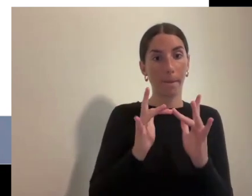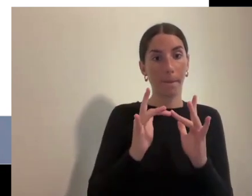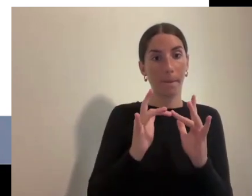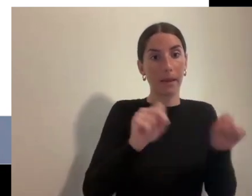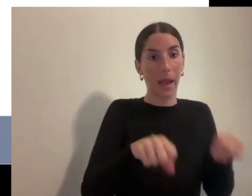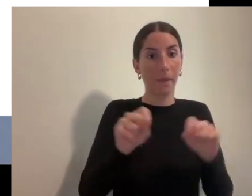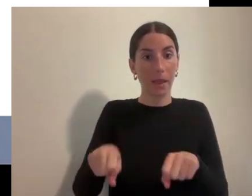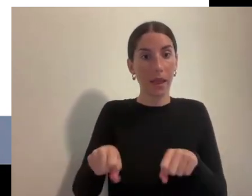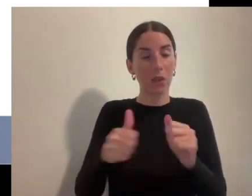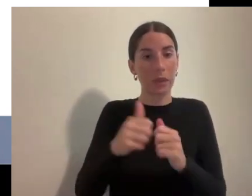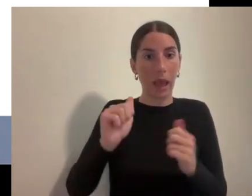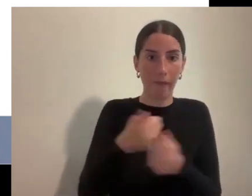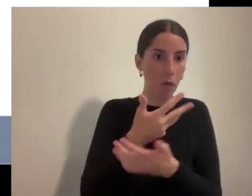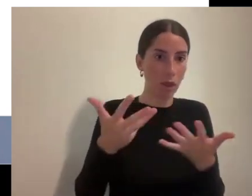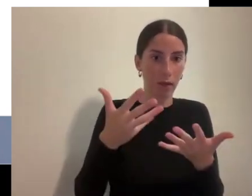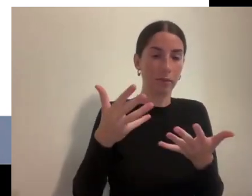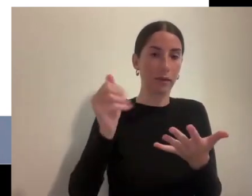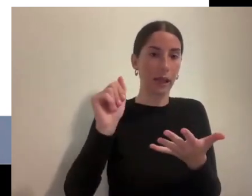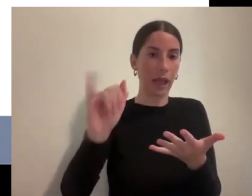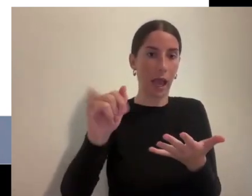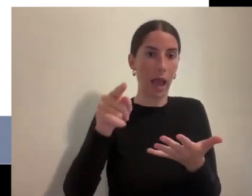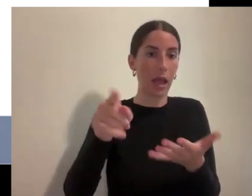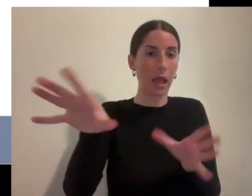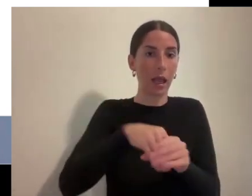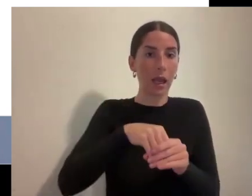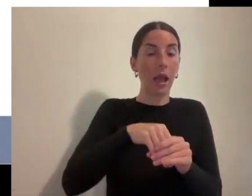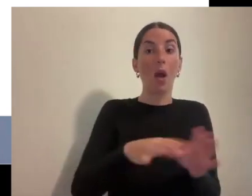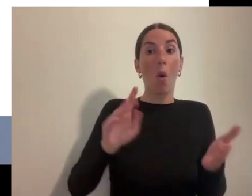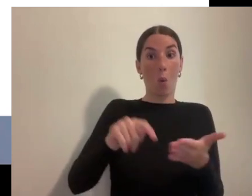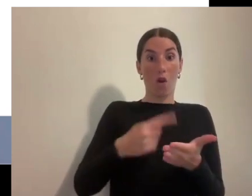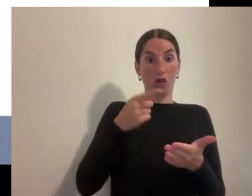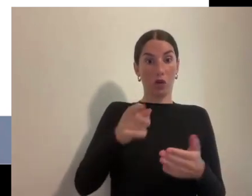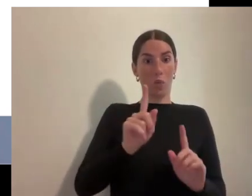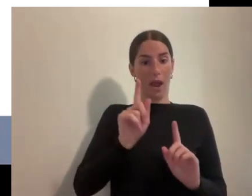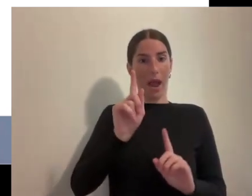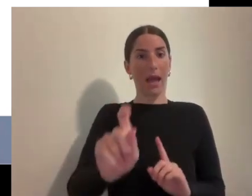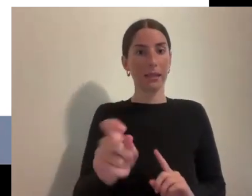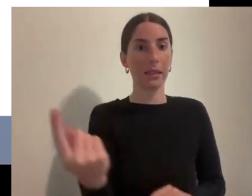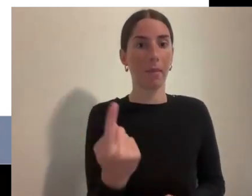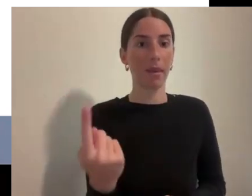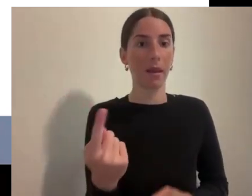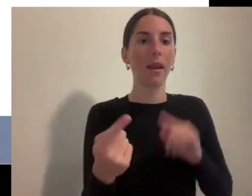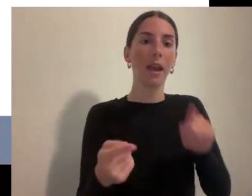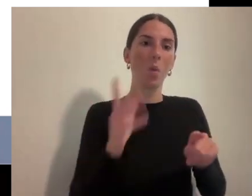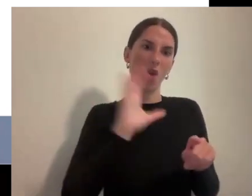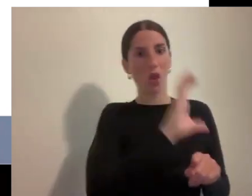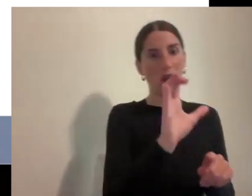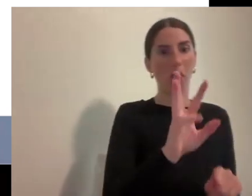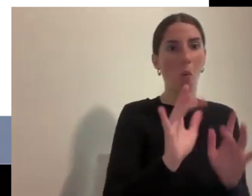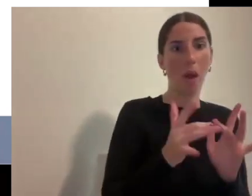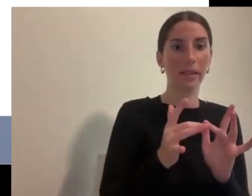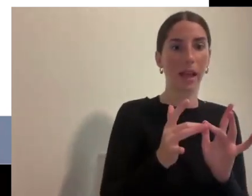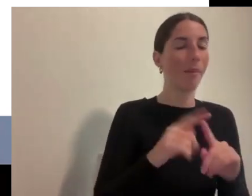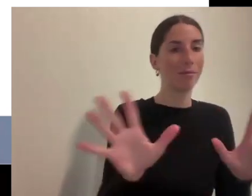all of these models because you would think that as soon as you ask something, it goes and searches the web, but it doesn't.